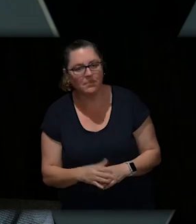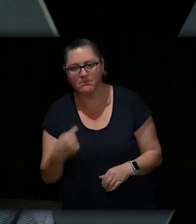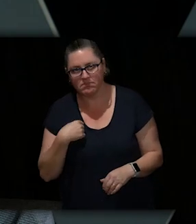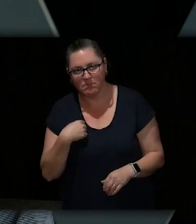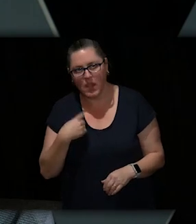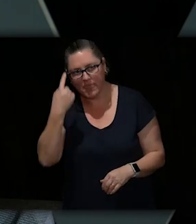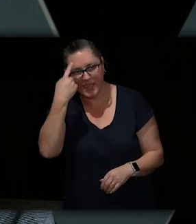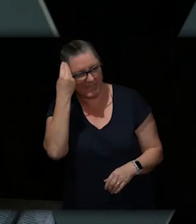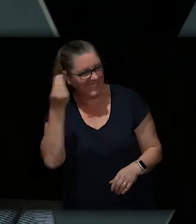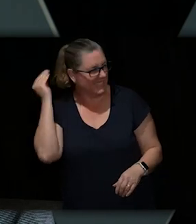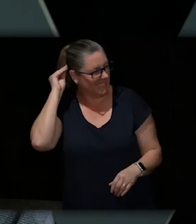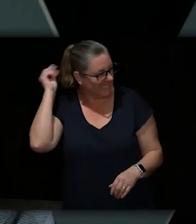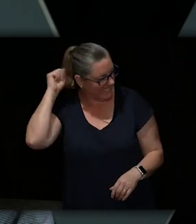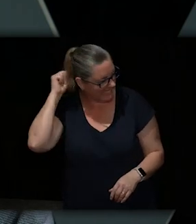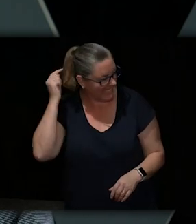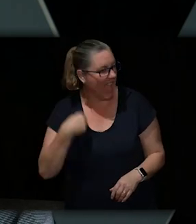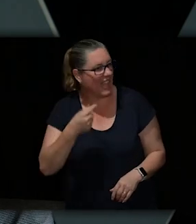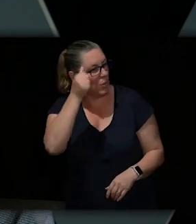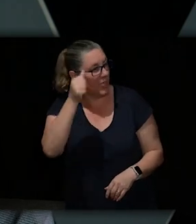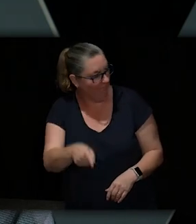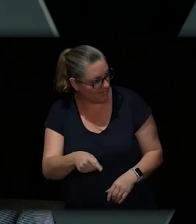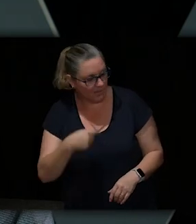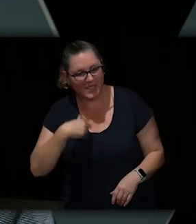when Donald Trump got elected,